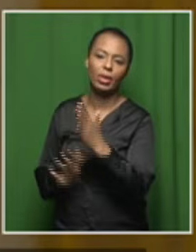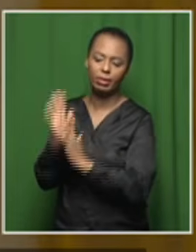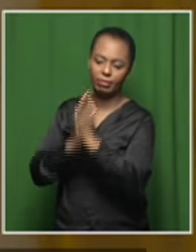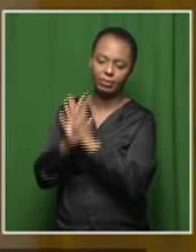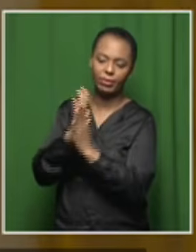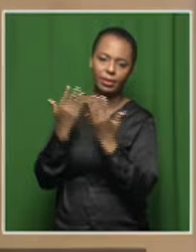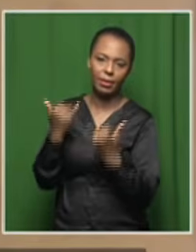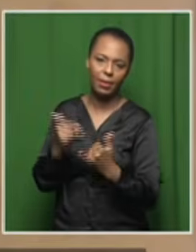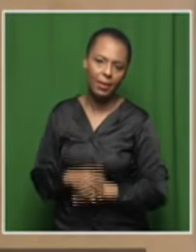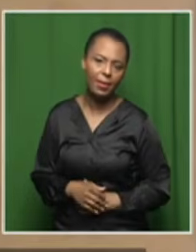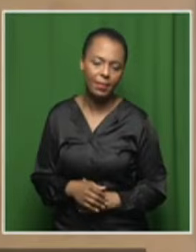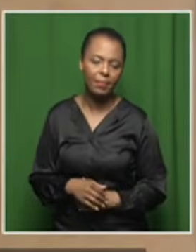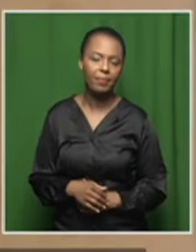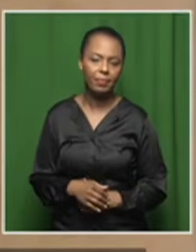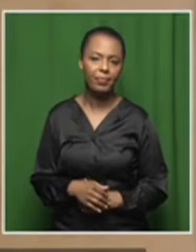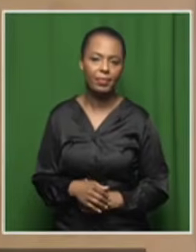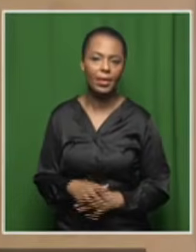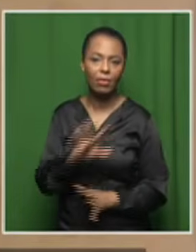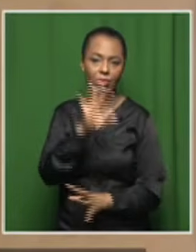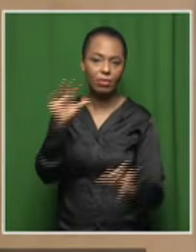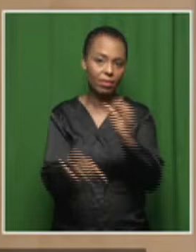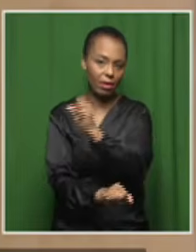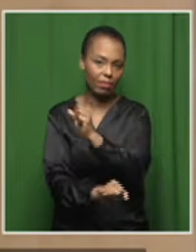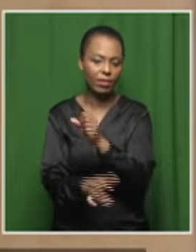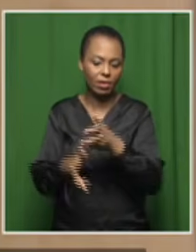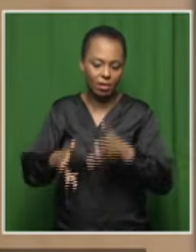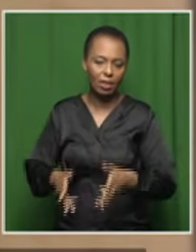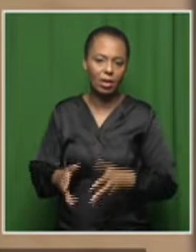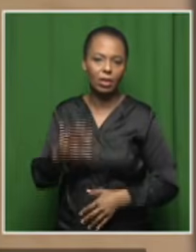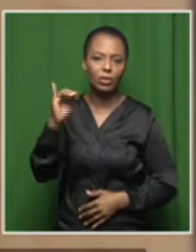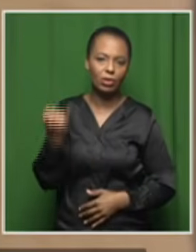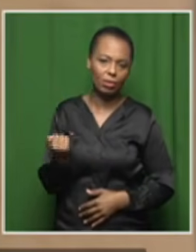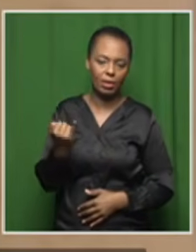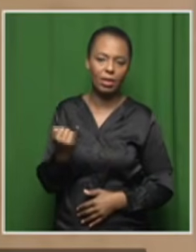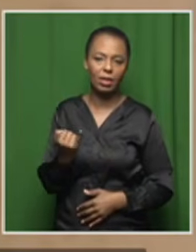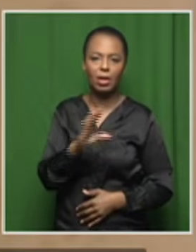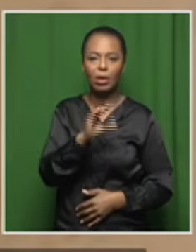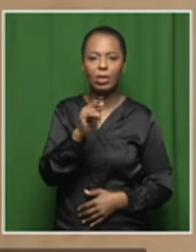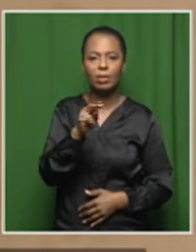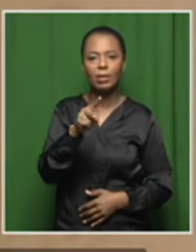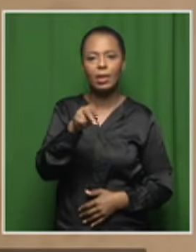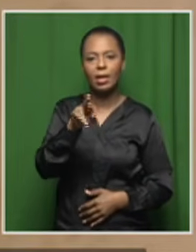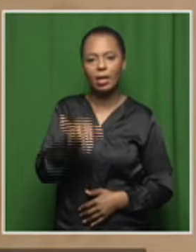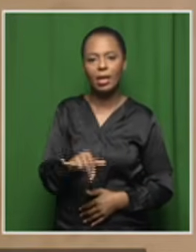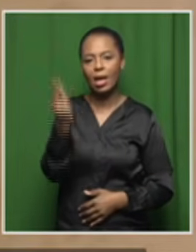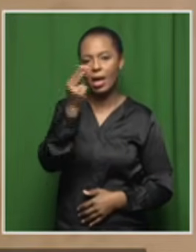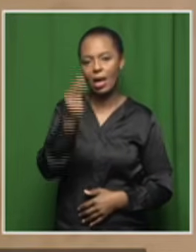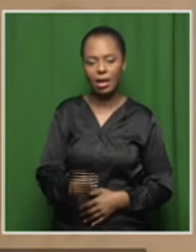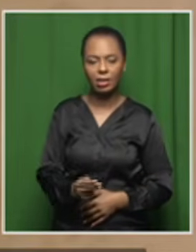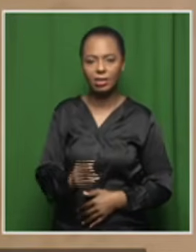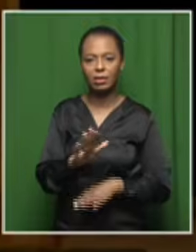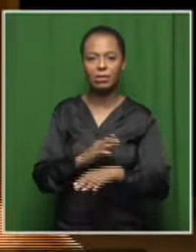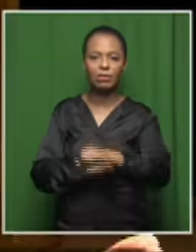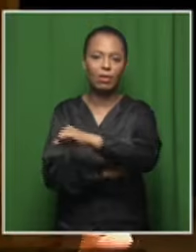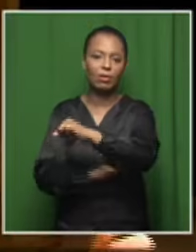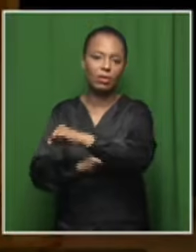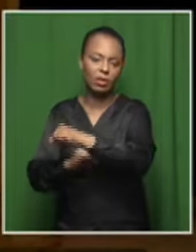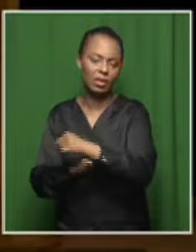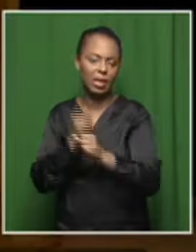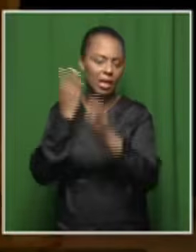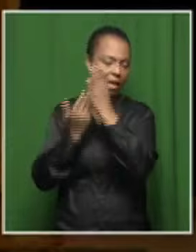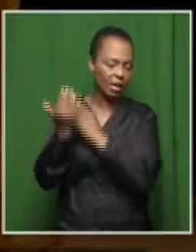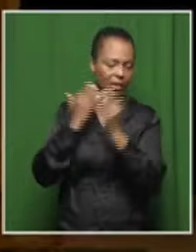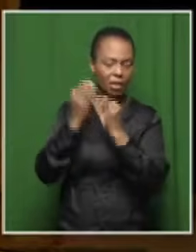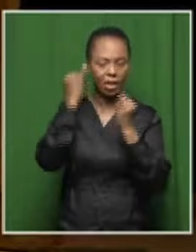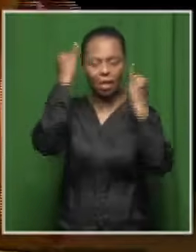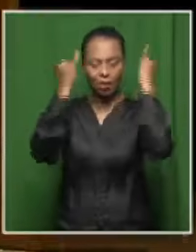leave the conversation there. Well, it's a wrap for us here at the Joburg Contemporary Art Foundation. Of course, where history and innovation and creativity collide